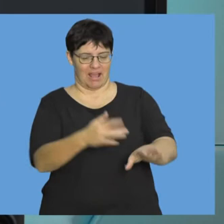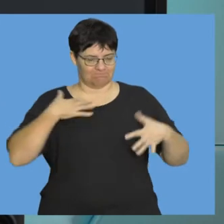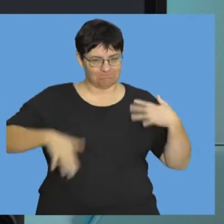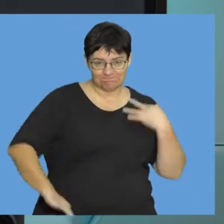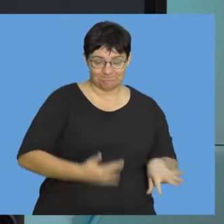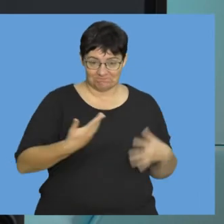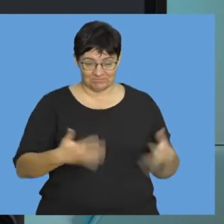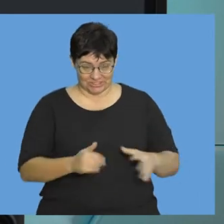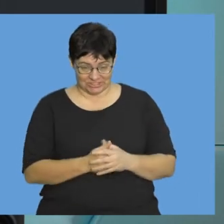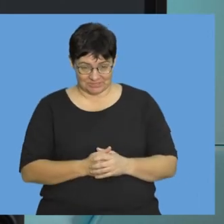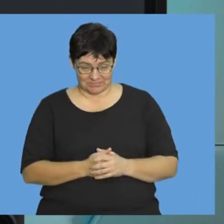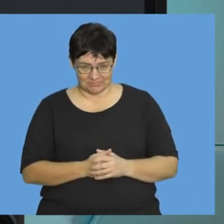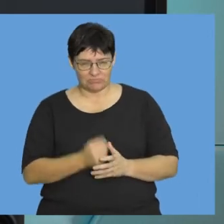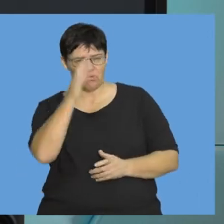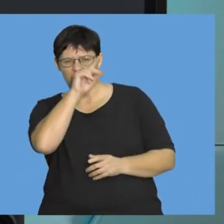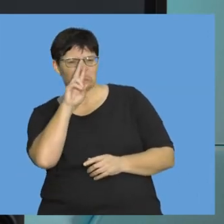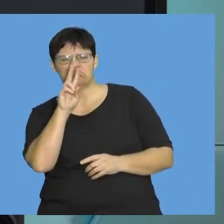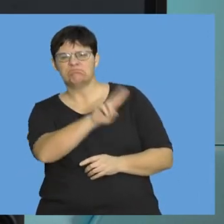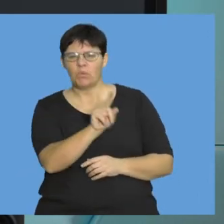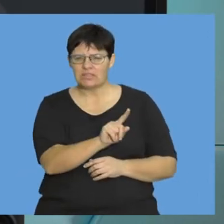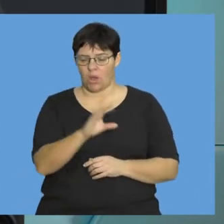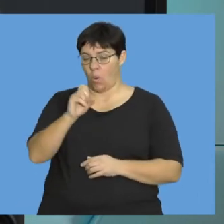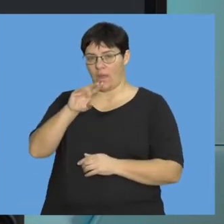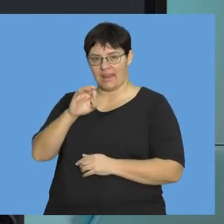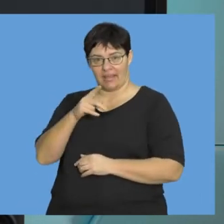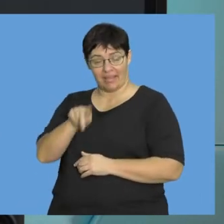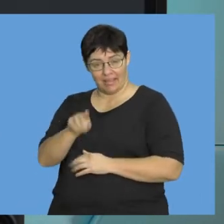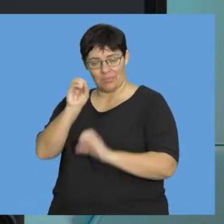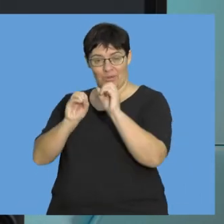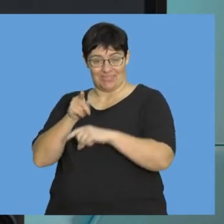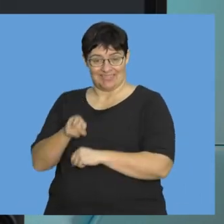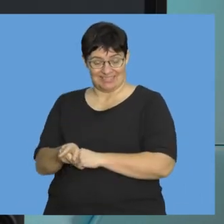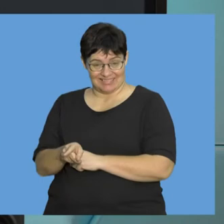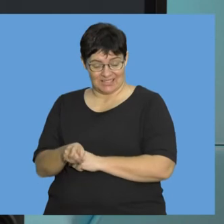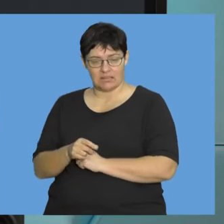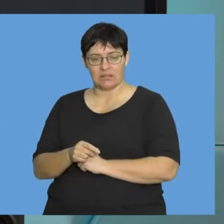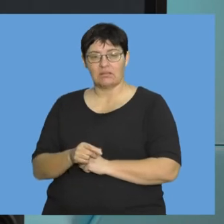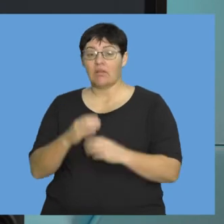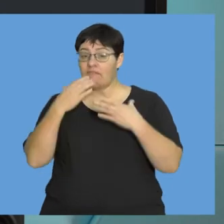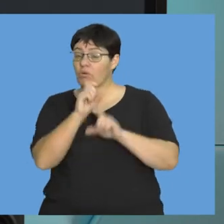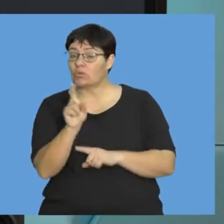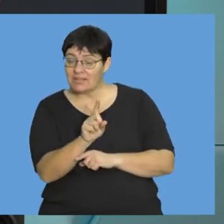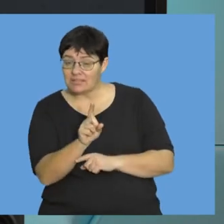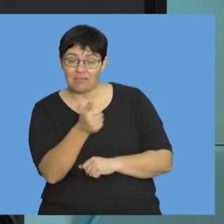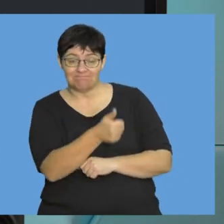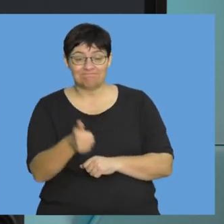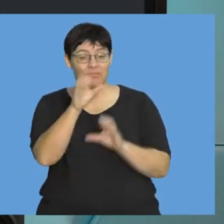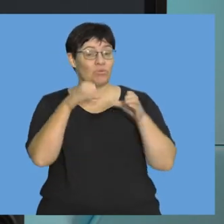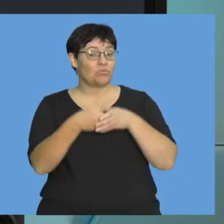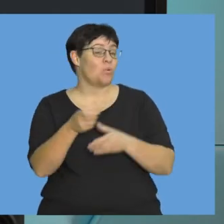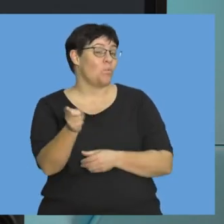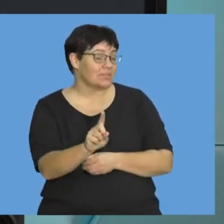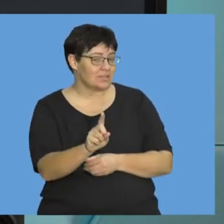flowing. Remember now, we are looking at organic molecules, and today we're focusing on the major